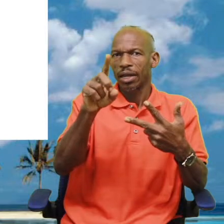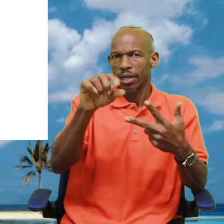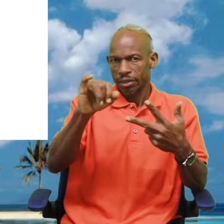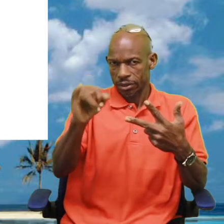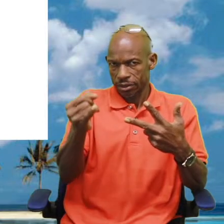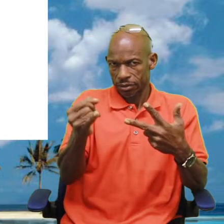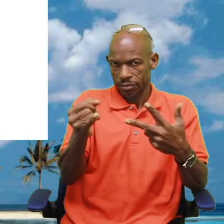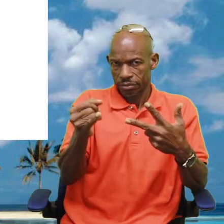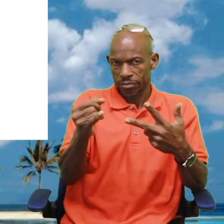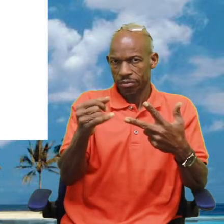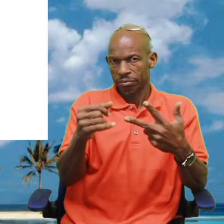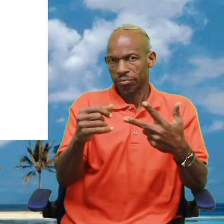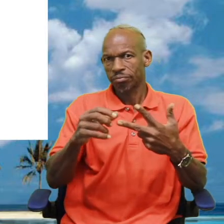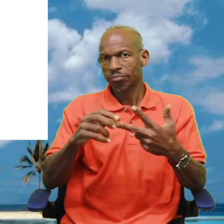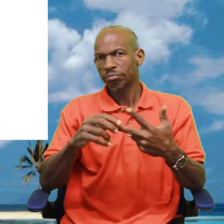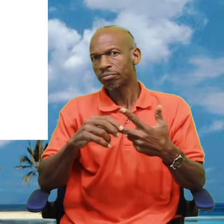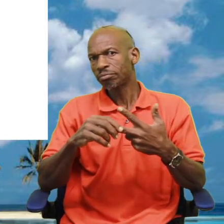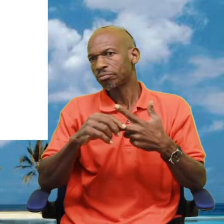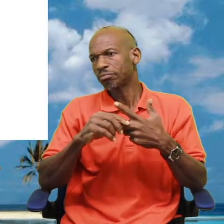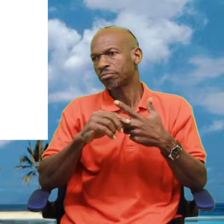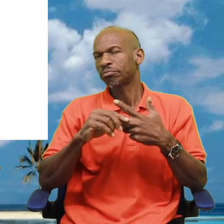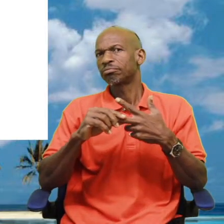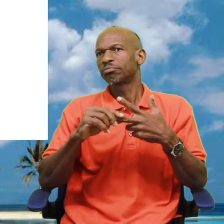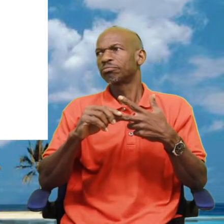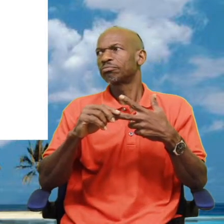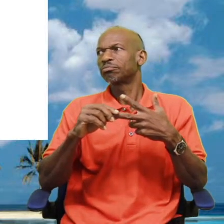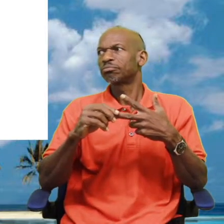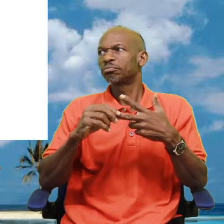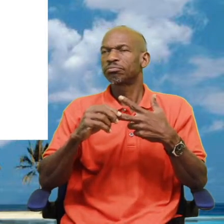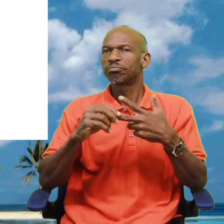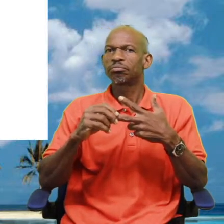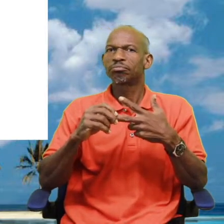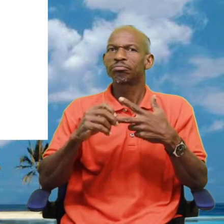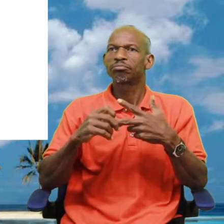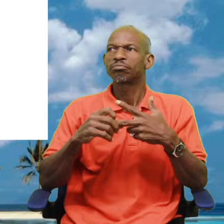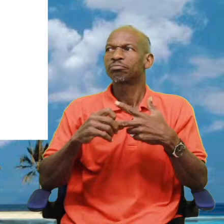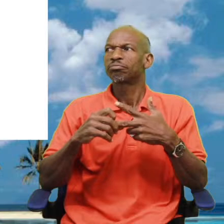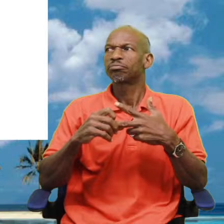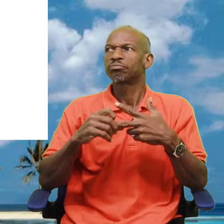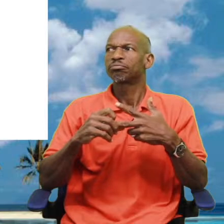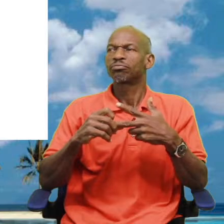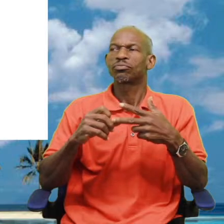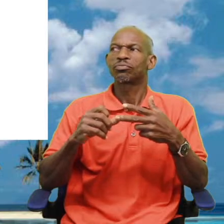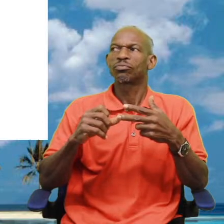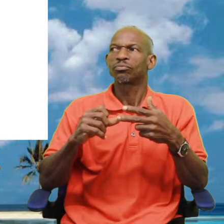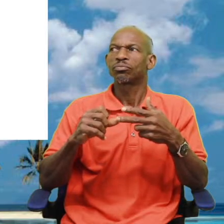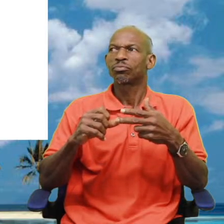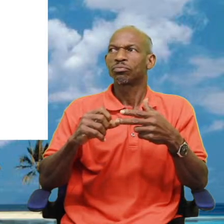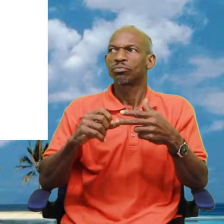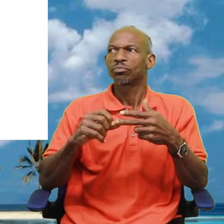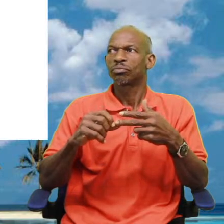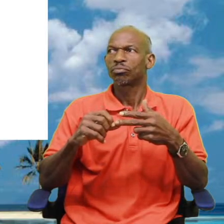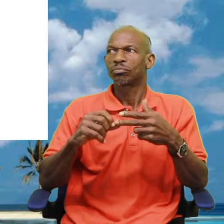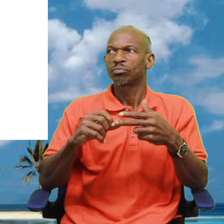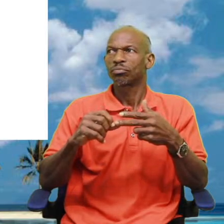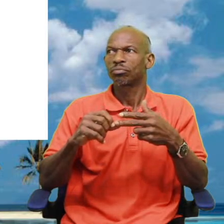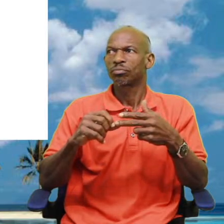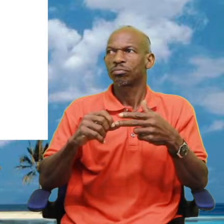right, so let's look at we're going to take one noun at a time, and I'm going to copy my